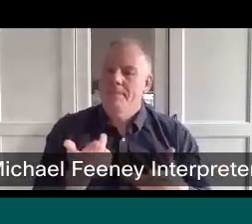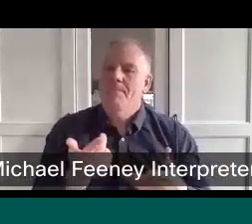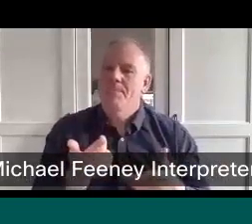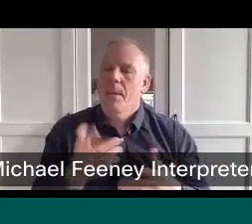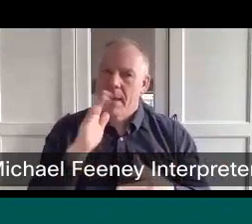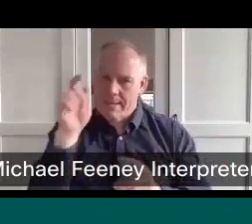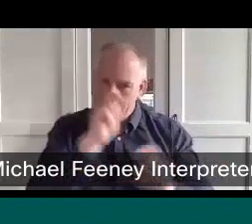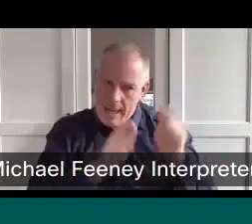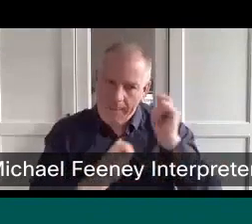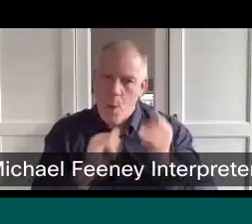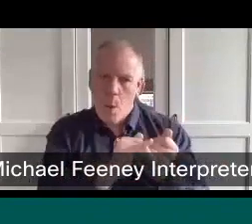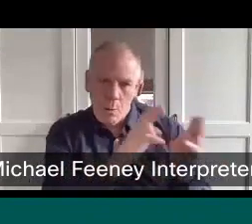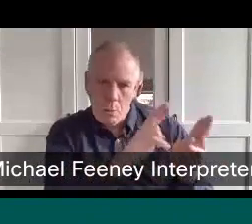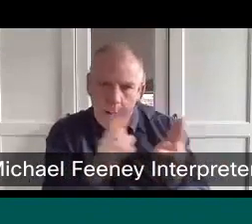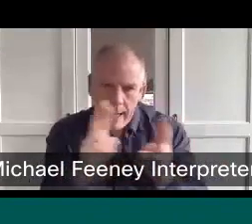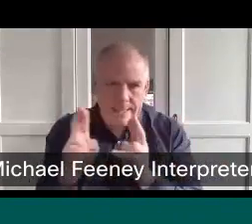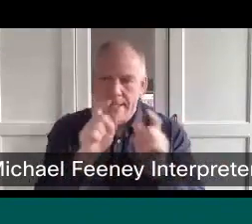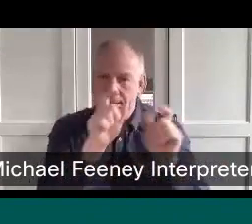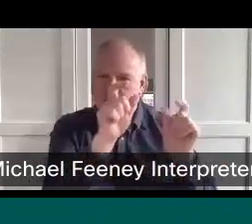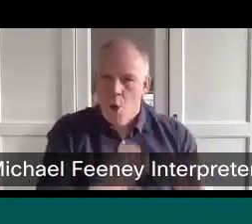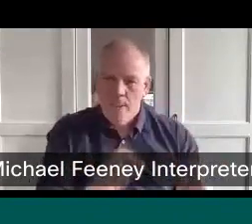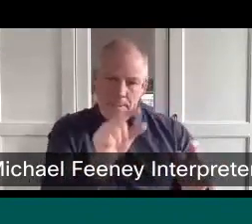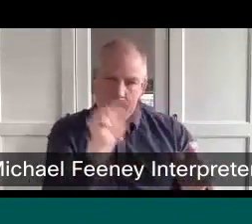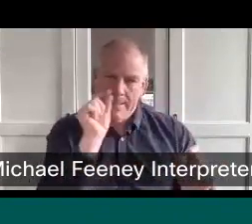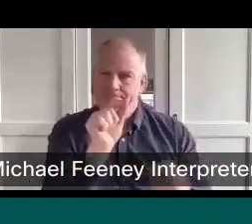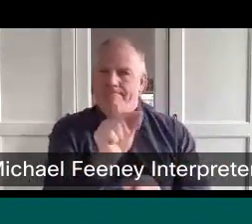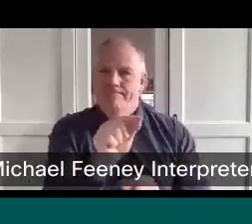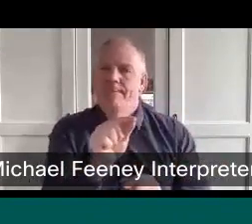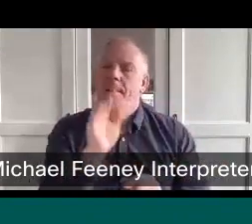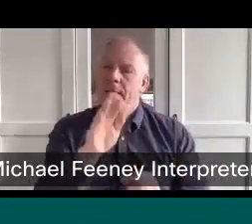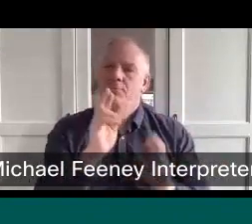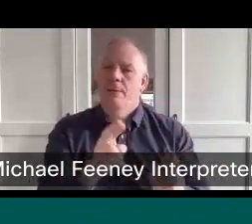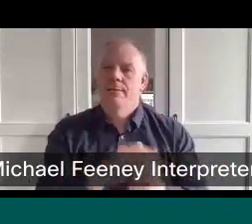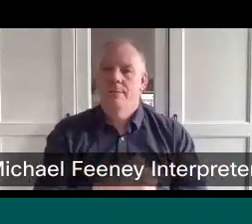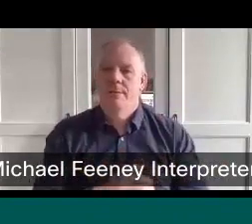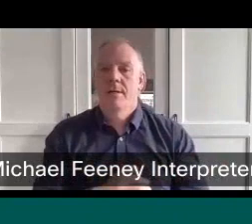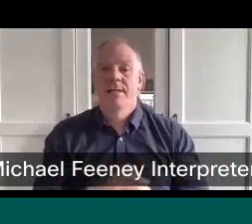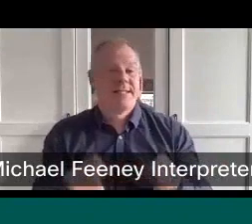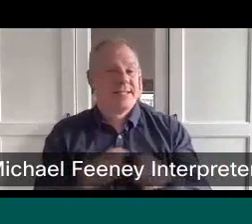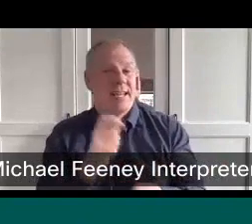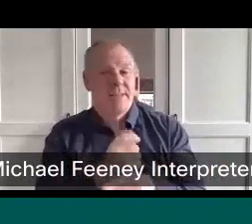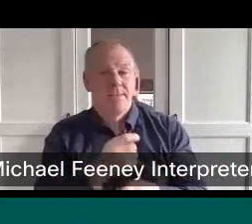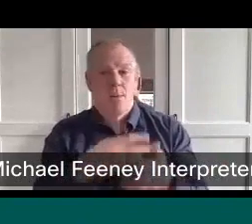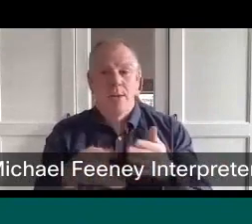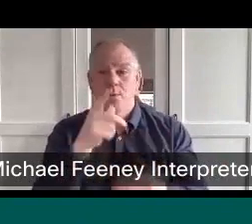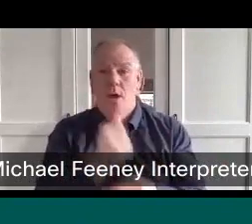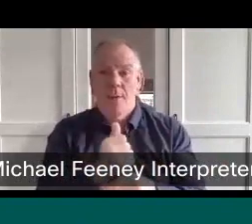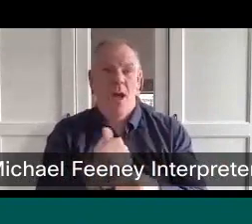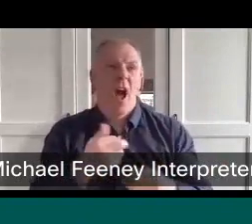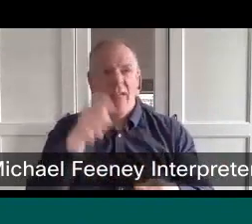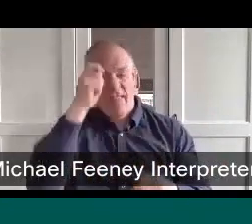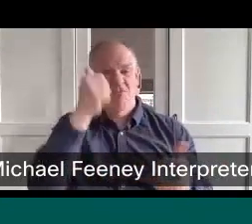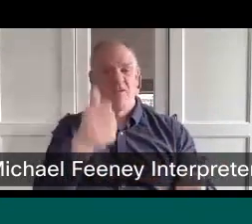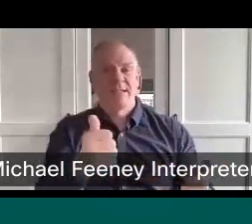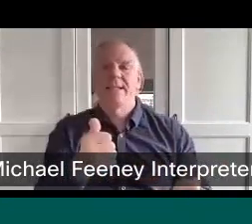due consideration and thought. It's a vitally important role, and you need to get it right. And even with that, and you think we have it right, we